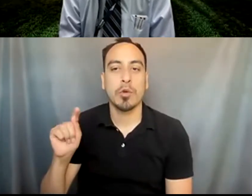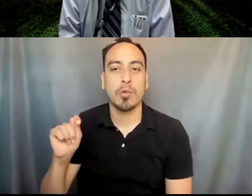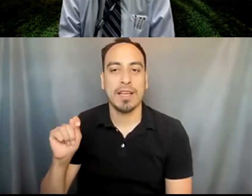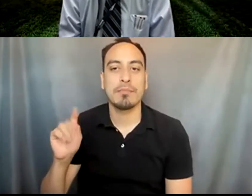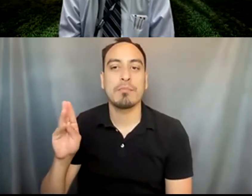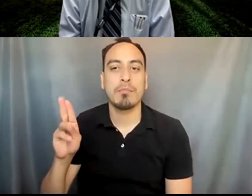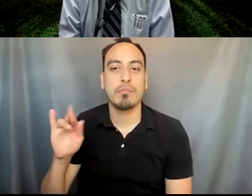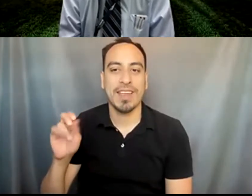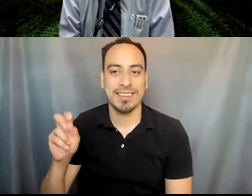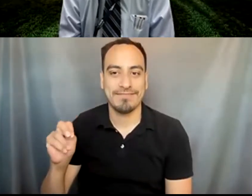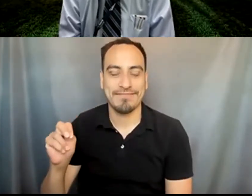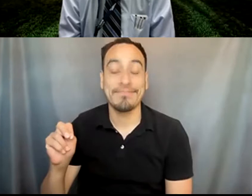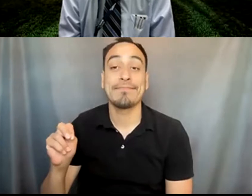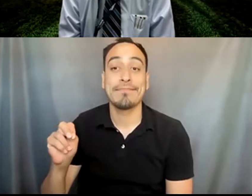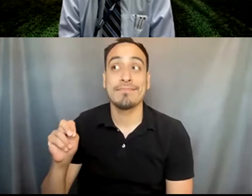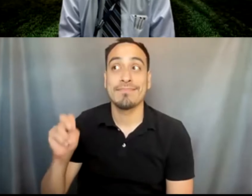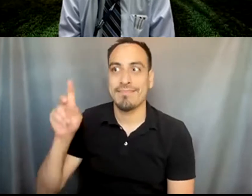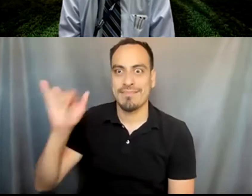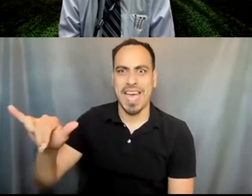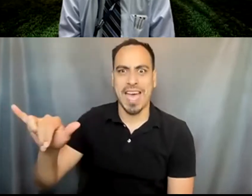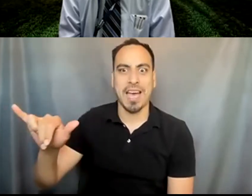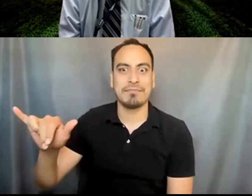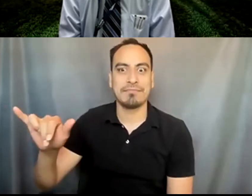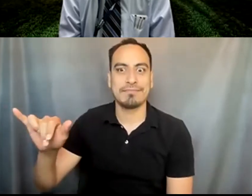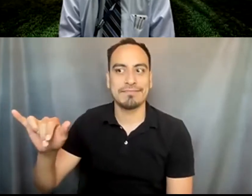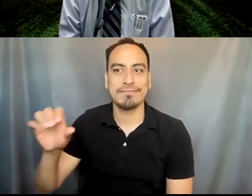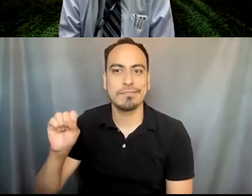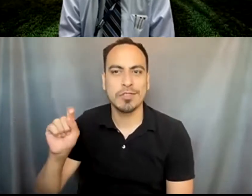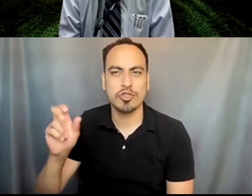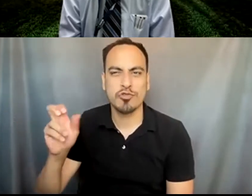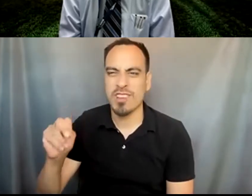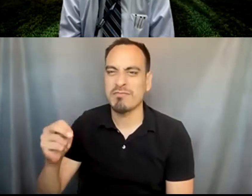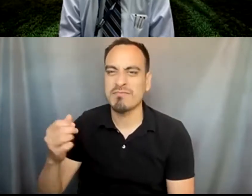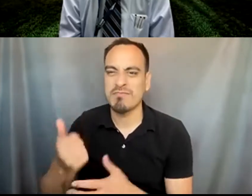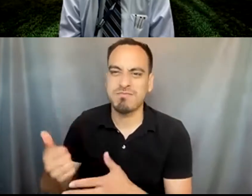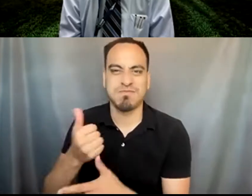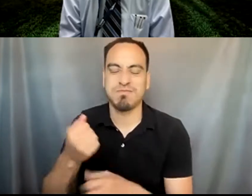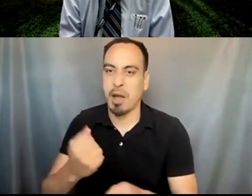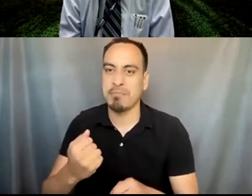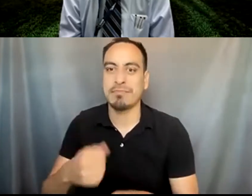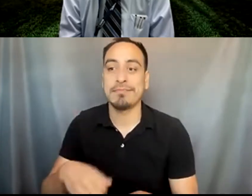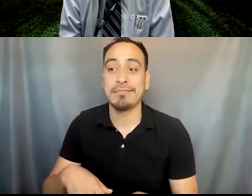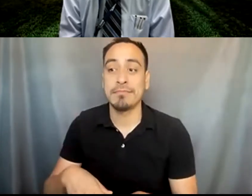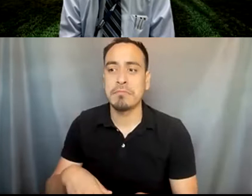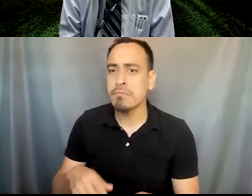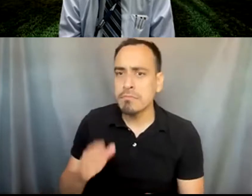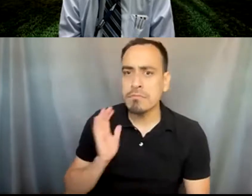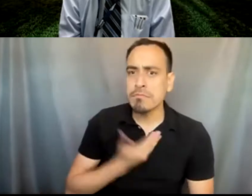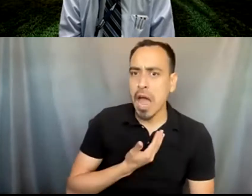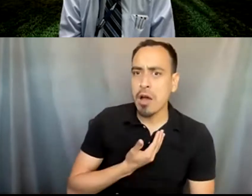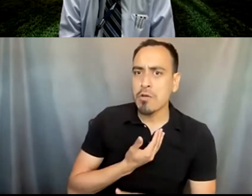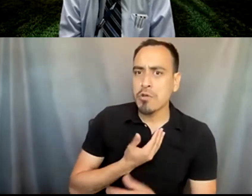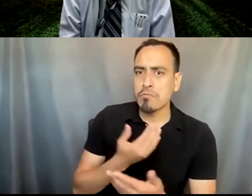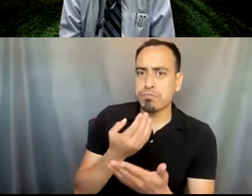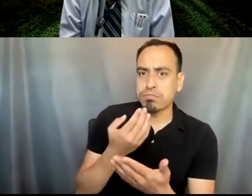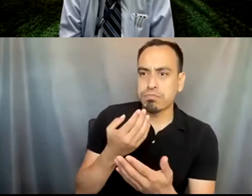that's the predominant strain. There's no evidence that the vaccines don't work equally well against that variant, but that